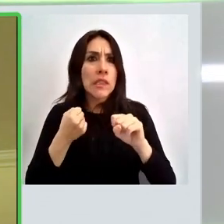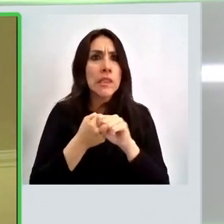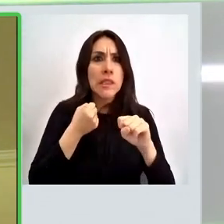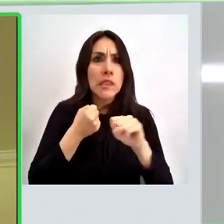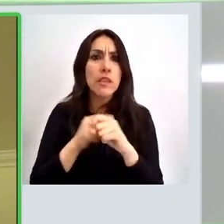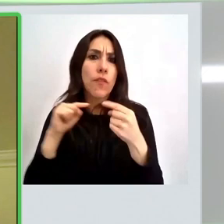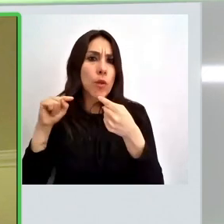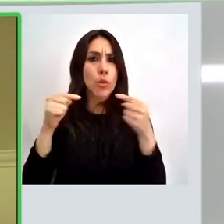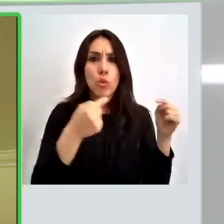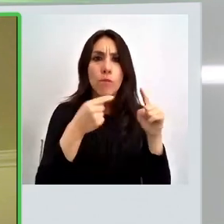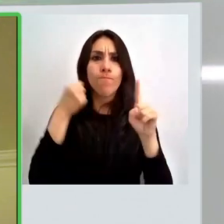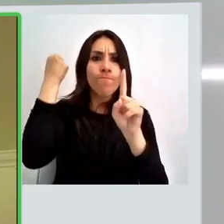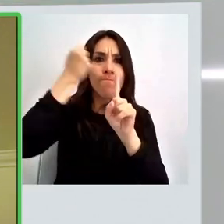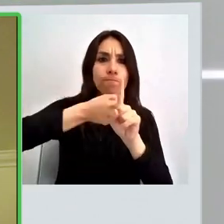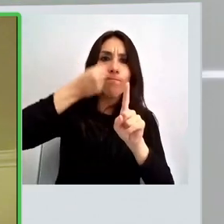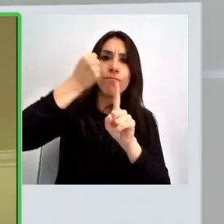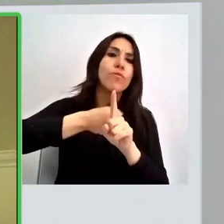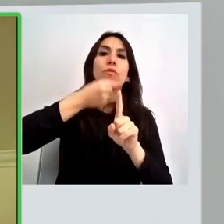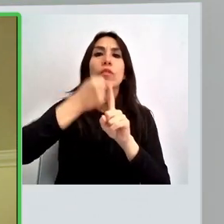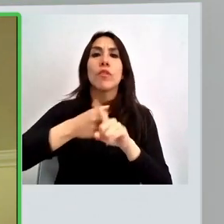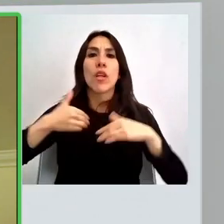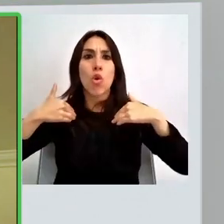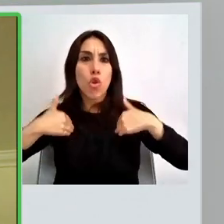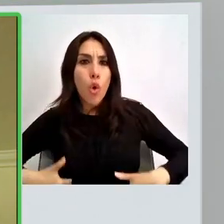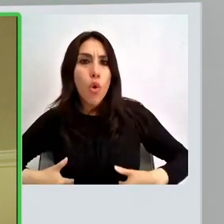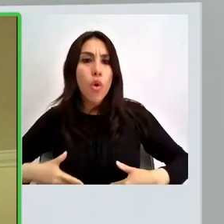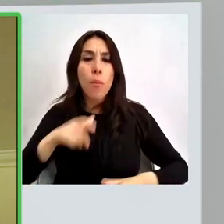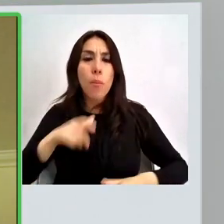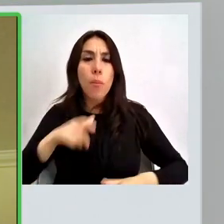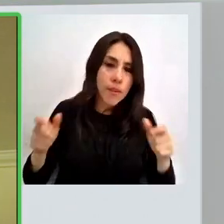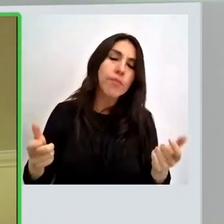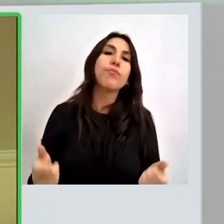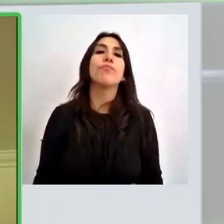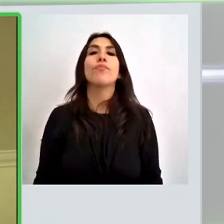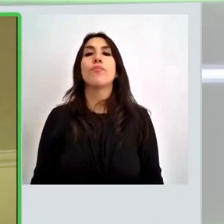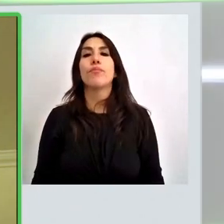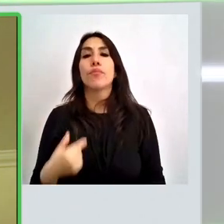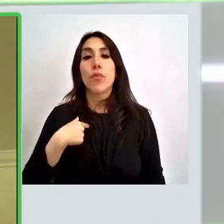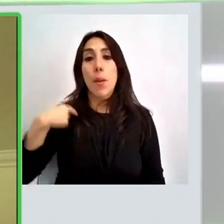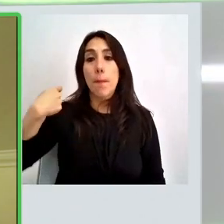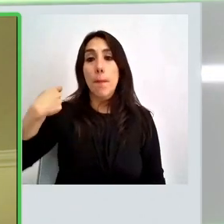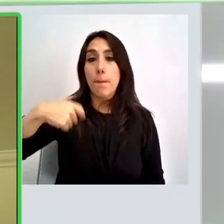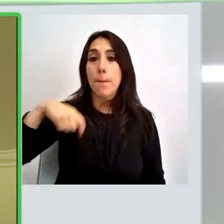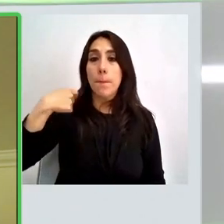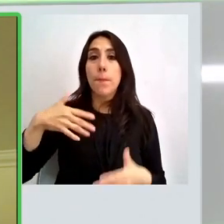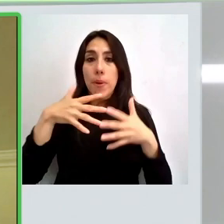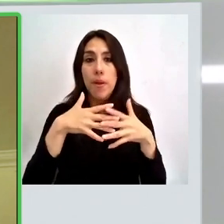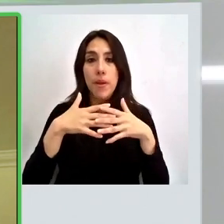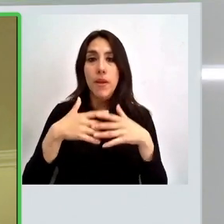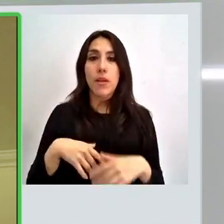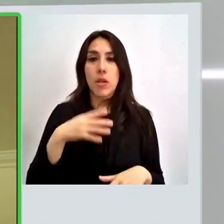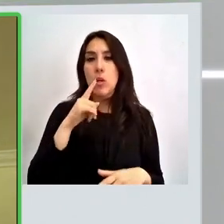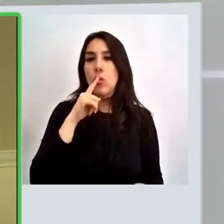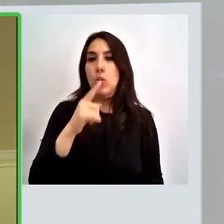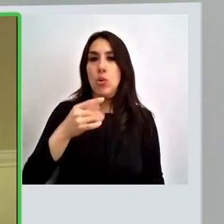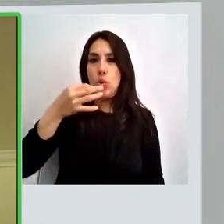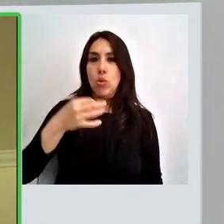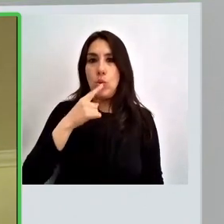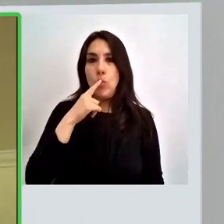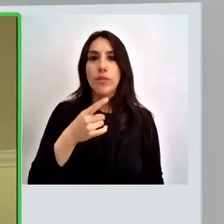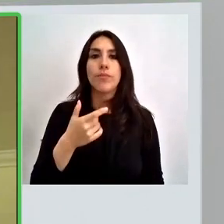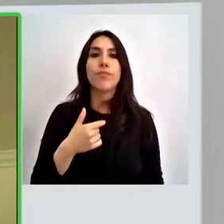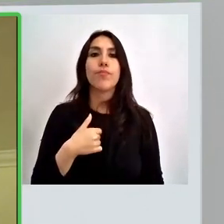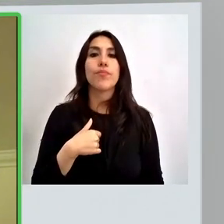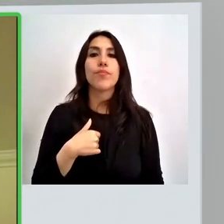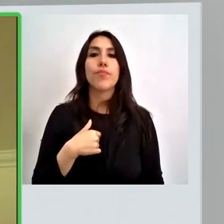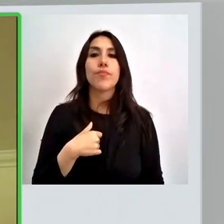right time to champion it, to draft the legislation and sponsor it and get it through. And it was one of